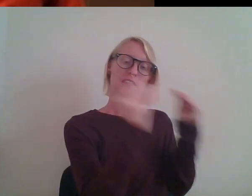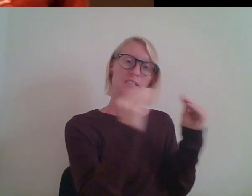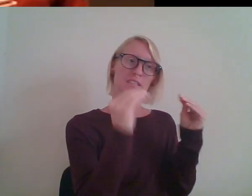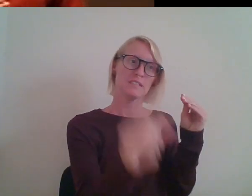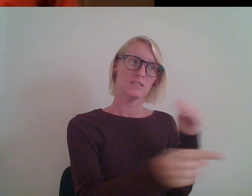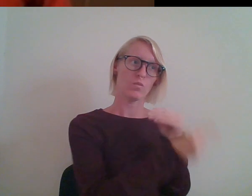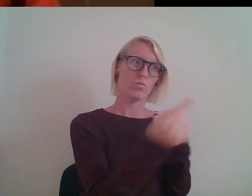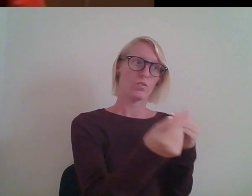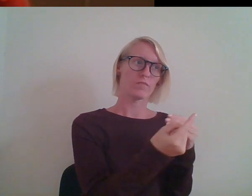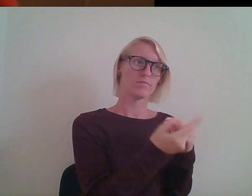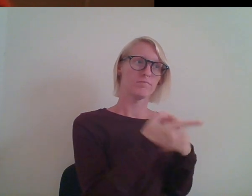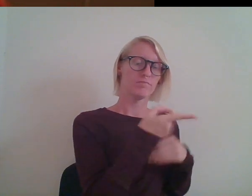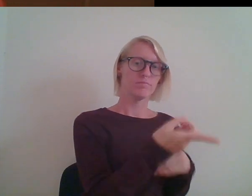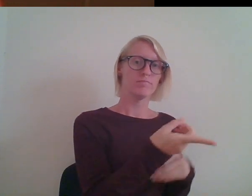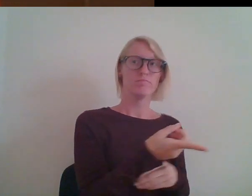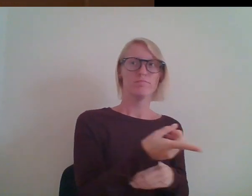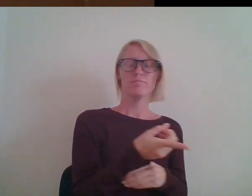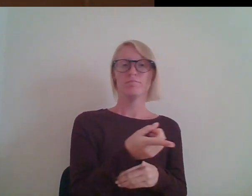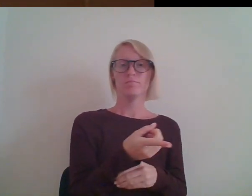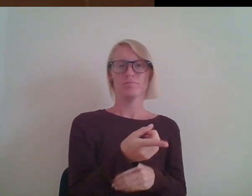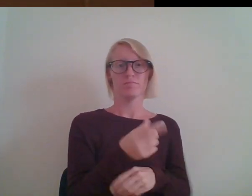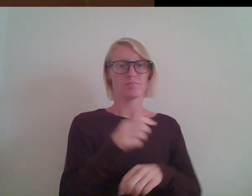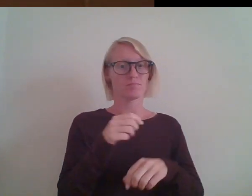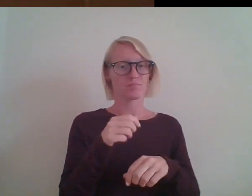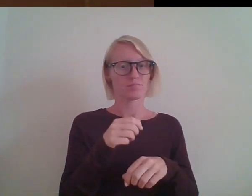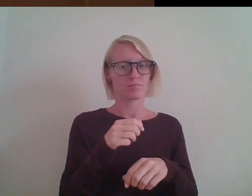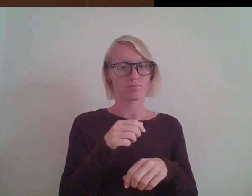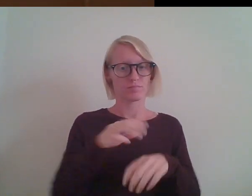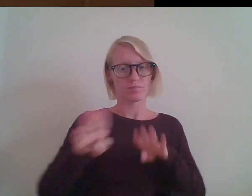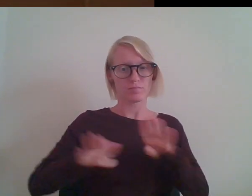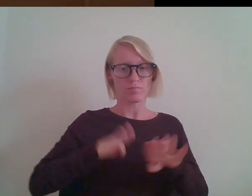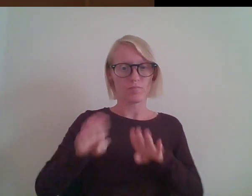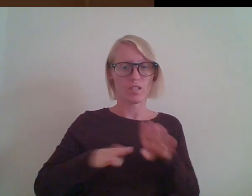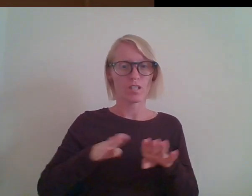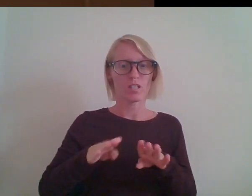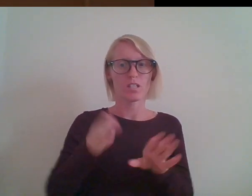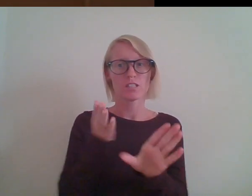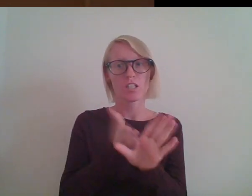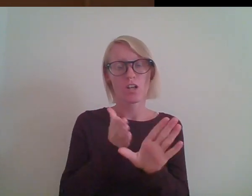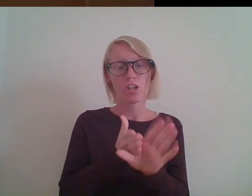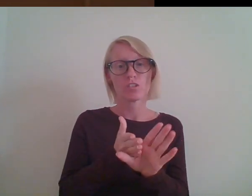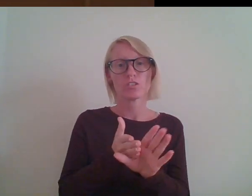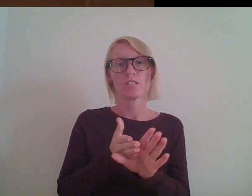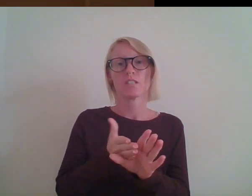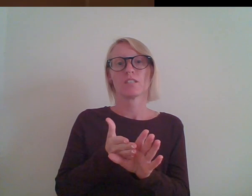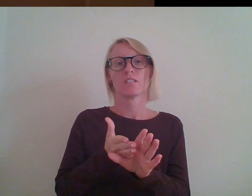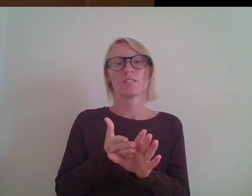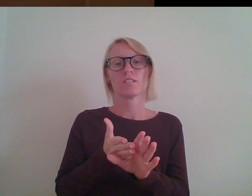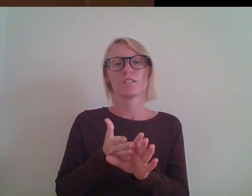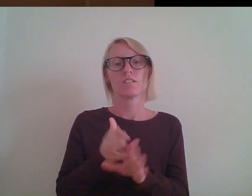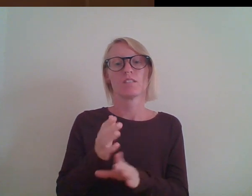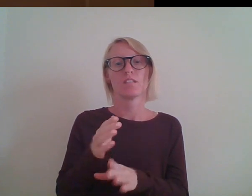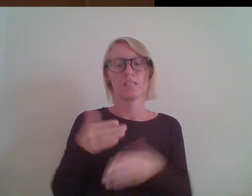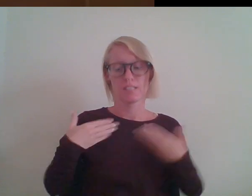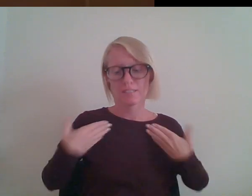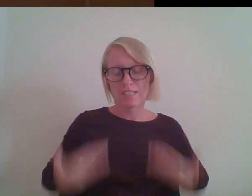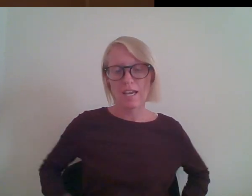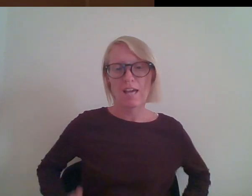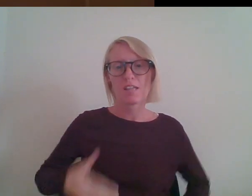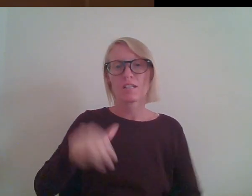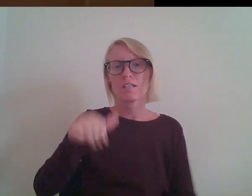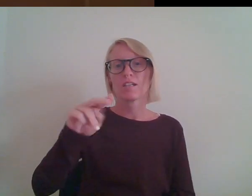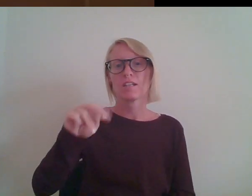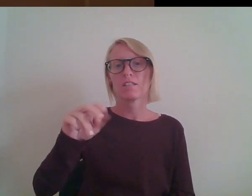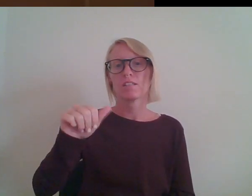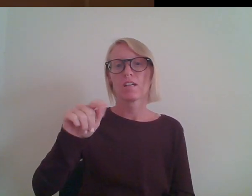geography, psychology, anatomy. They often love it. One of my dearest students 2 years ago, God, I just loved her. I finally